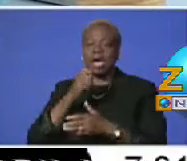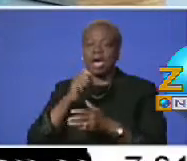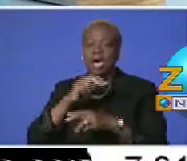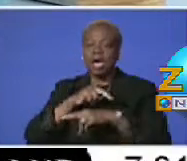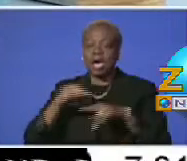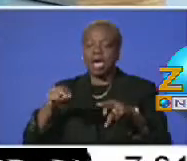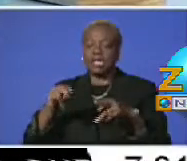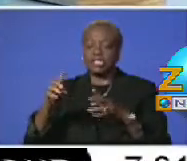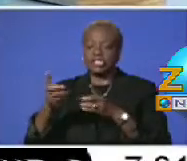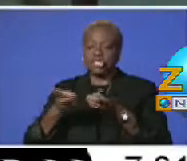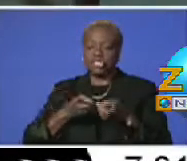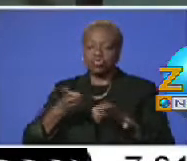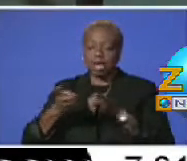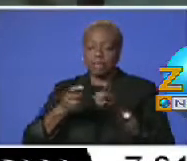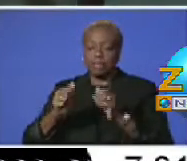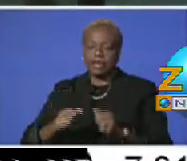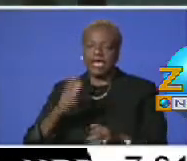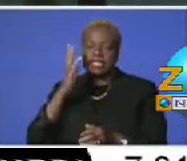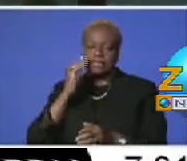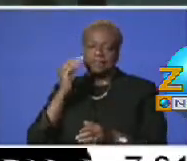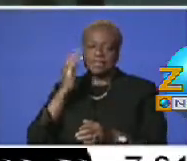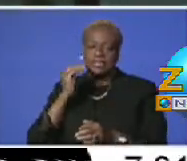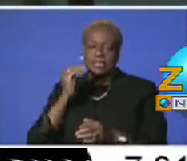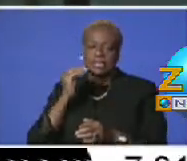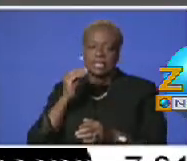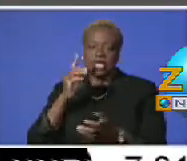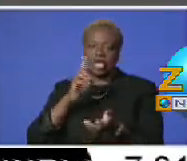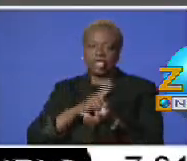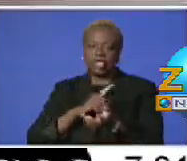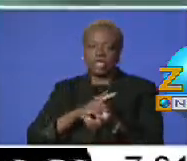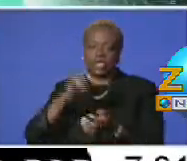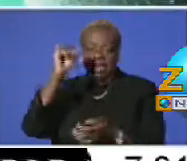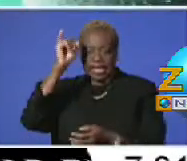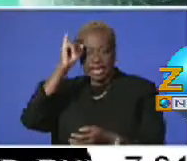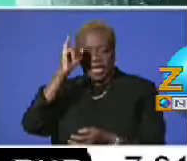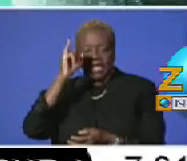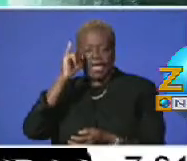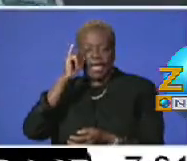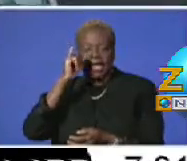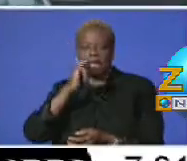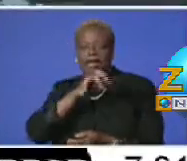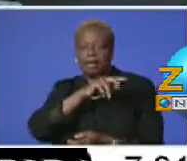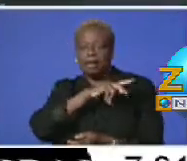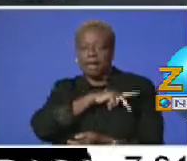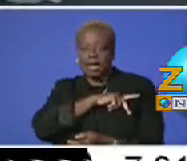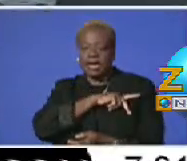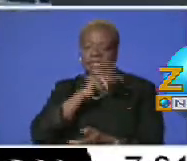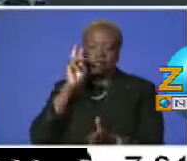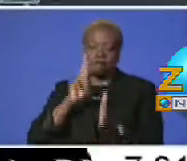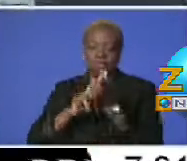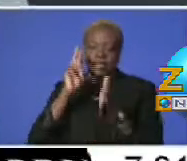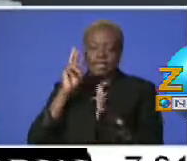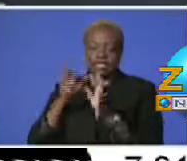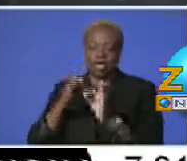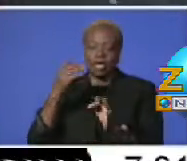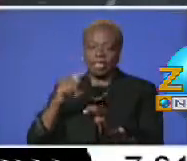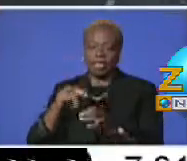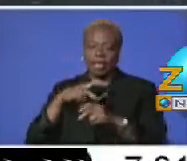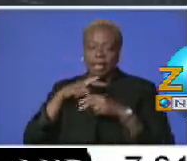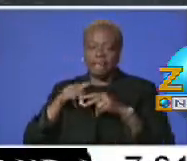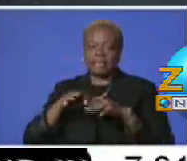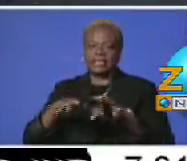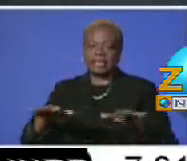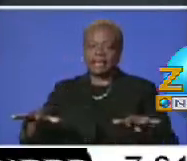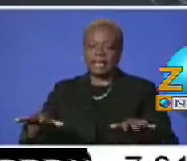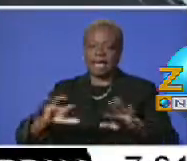is how Dr. Inga Pratt, obstetrician and gynecologist, is reflecting on the pandemic and how Bahamian women had to